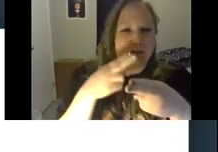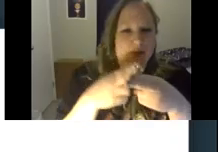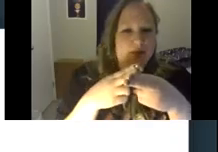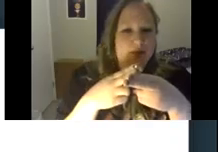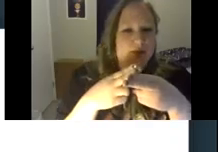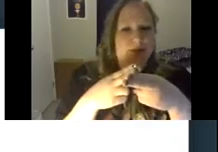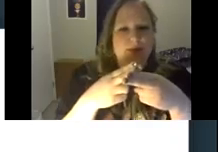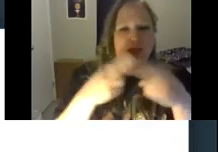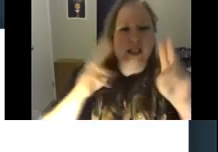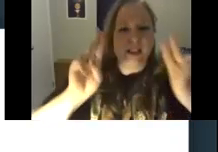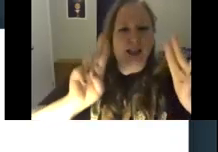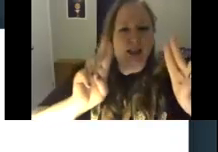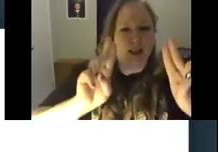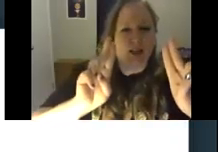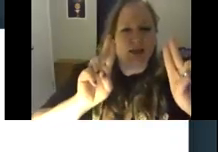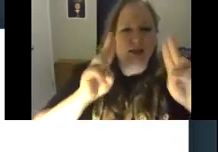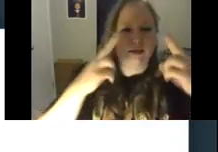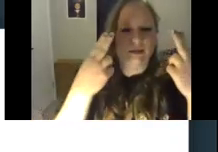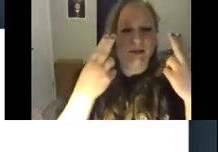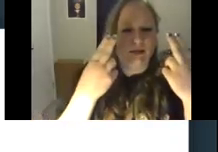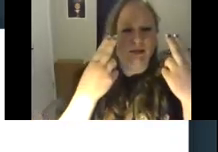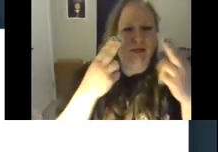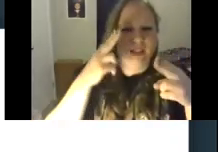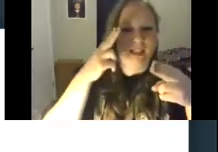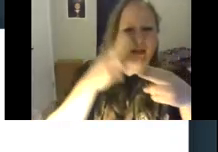name. It's like,